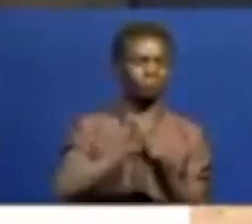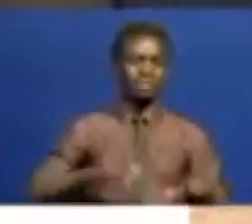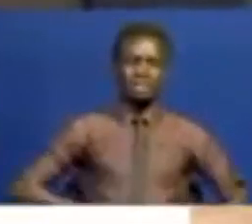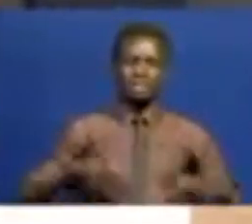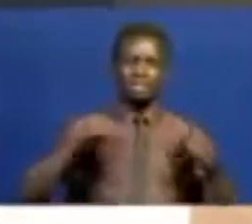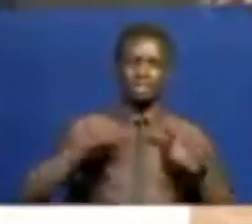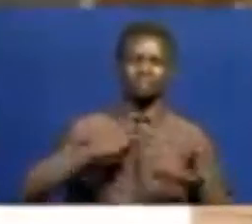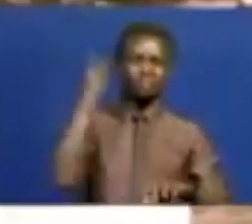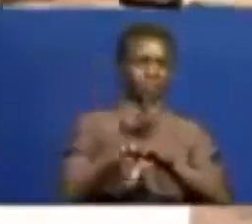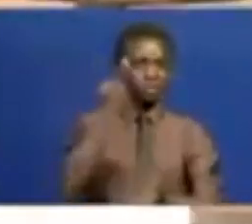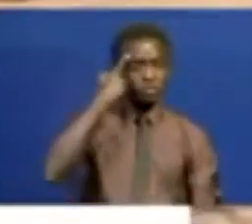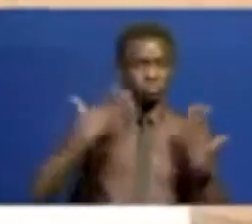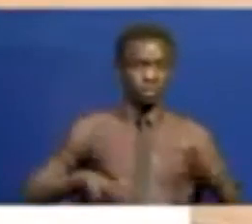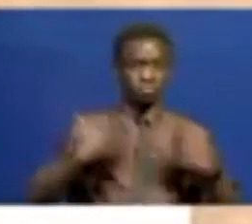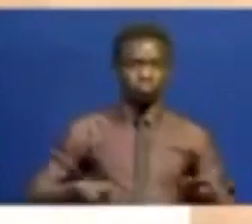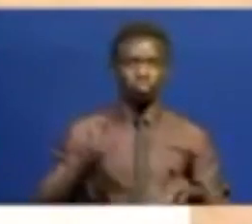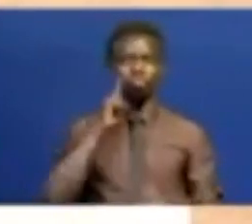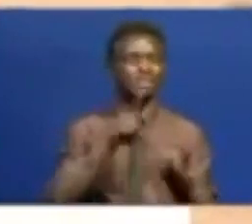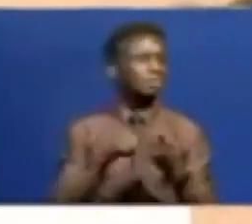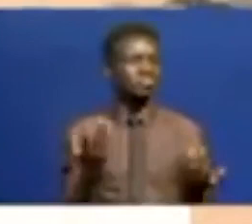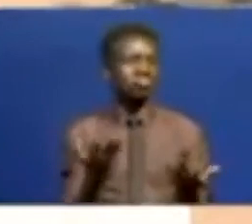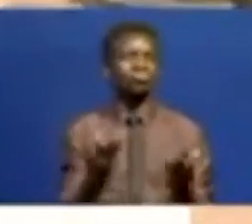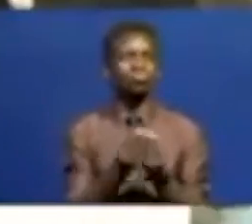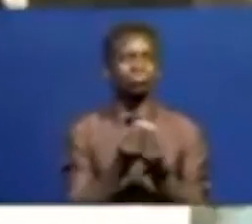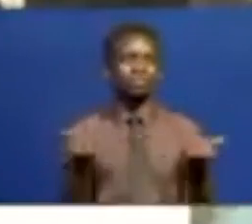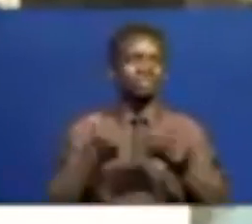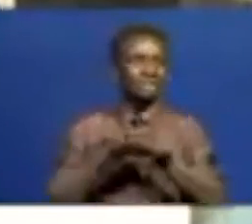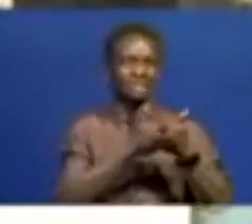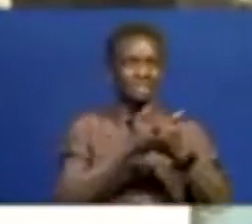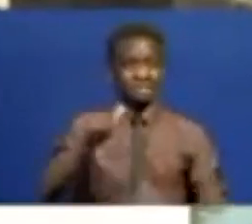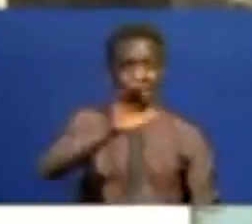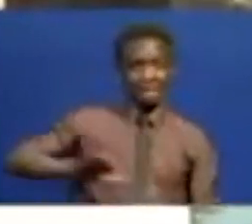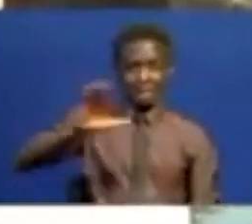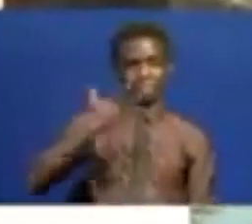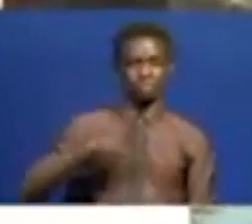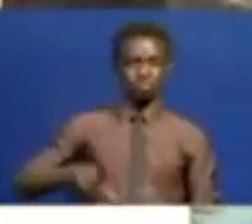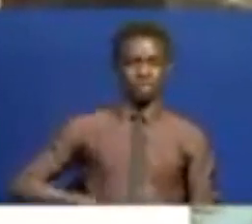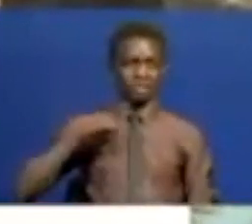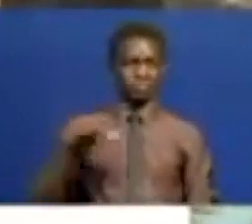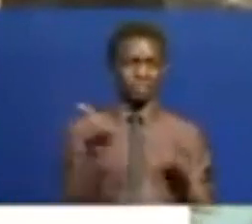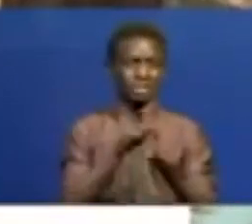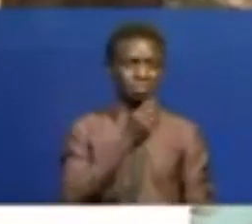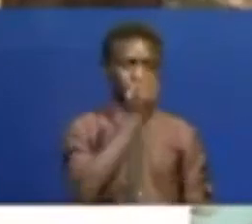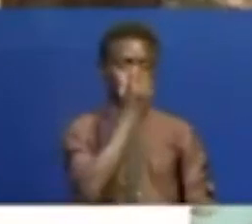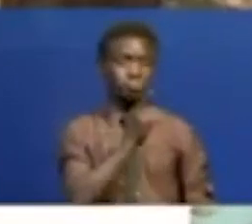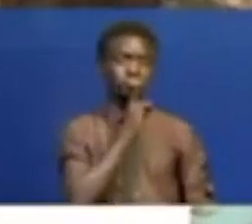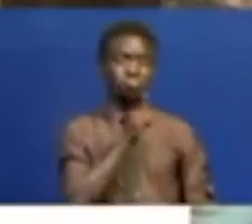To effectively tackle the challenges bedeviling the security sector, the head of state said the focus must also be placed